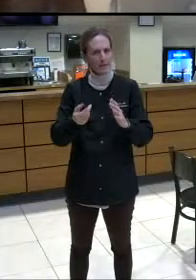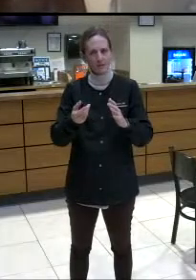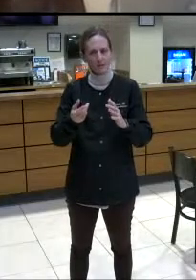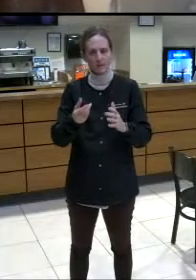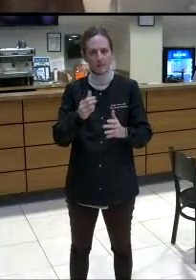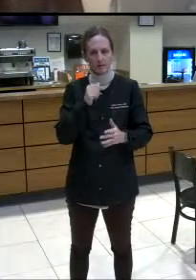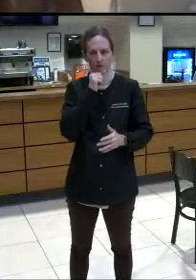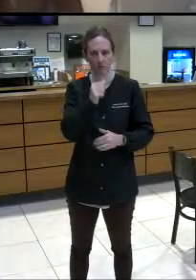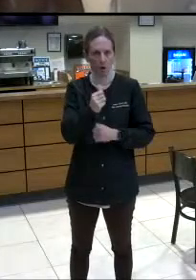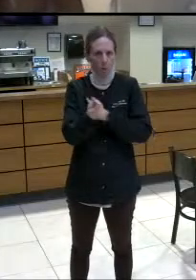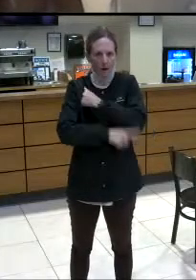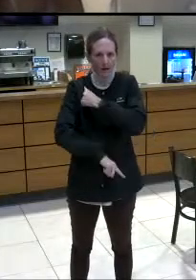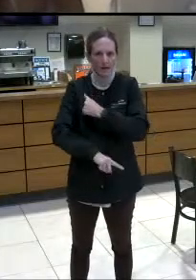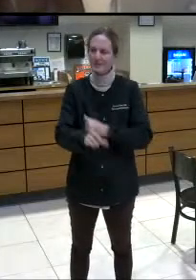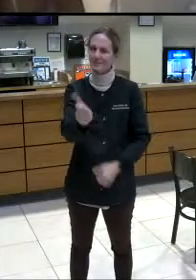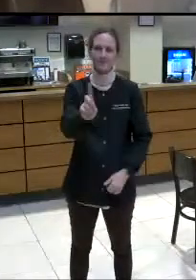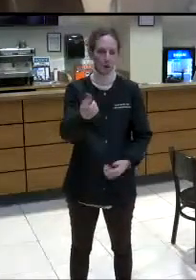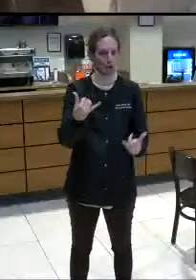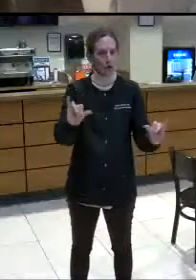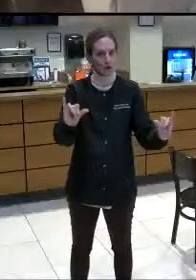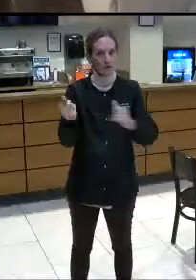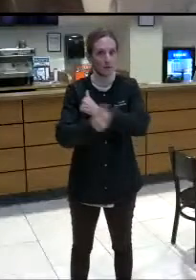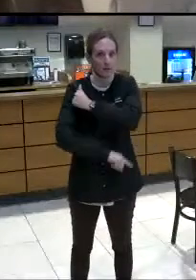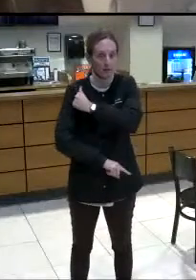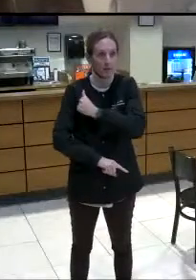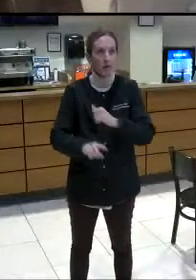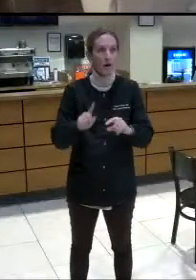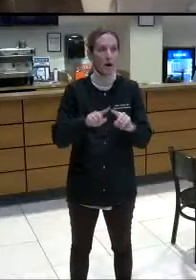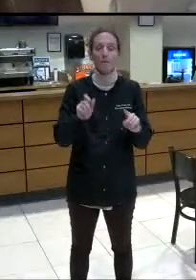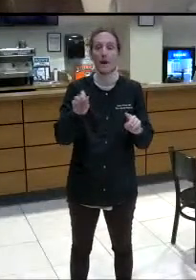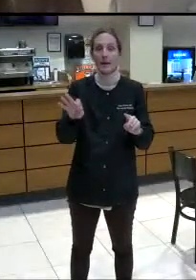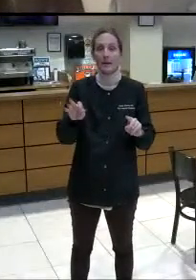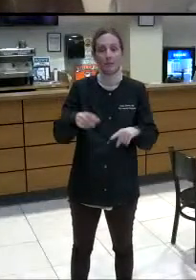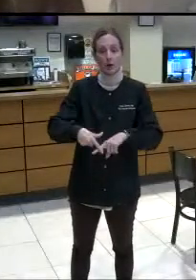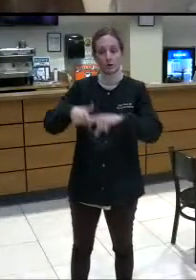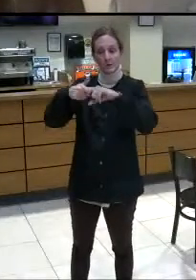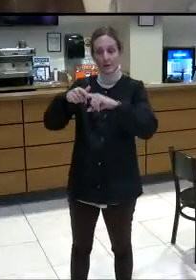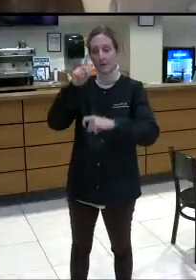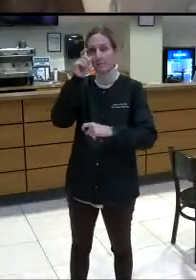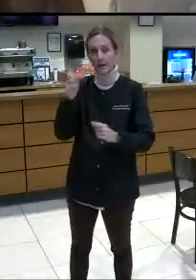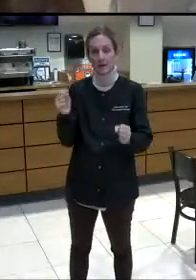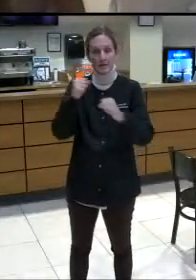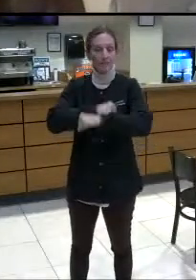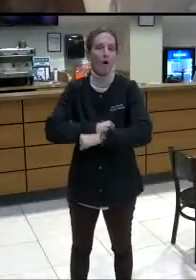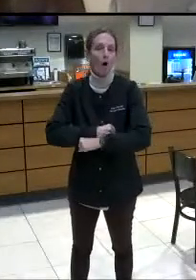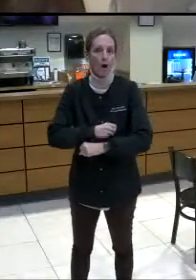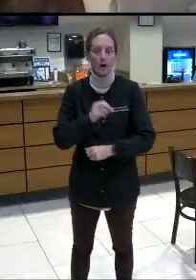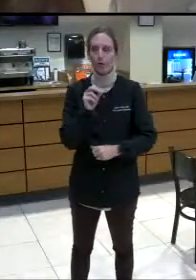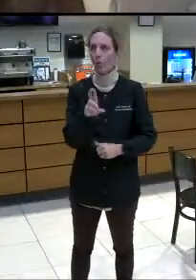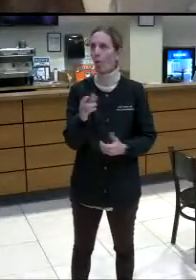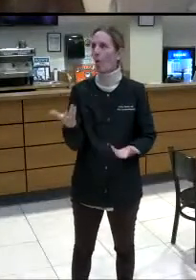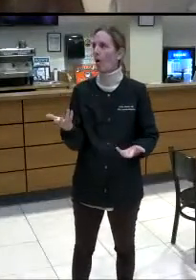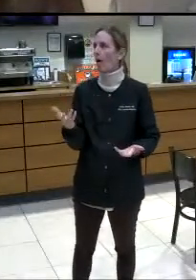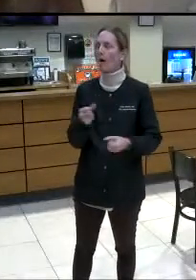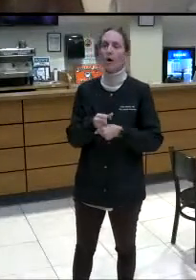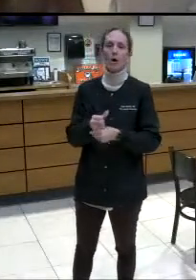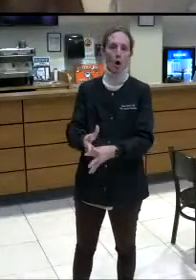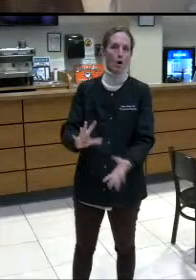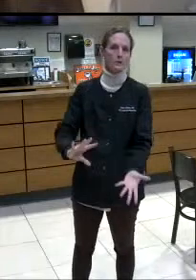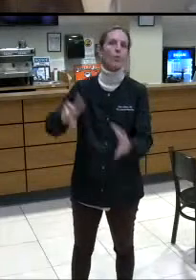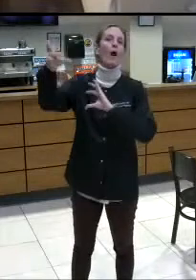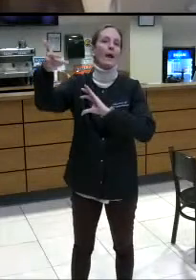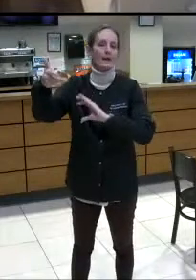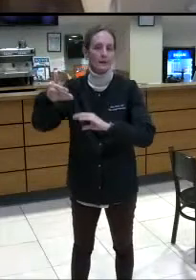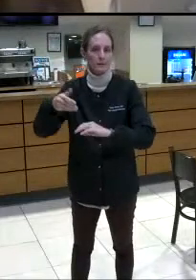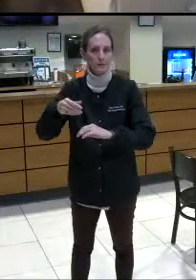going to get consequences, but if they're going to be suspended because they fought or created a riot in a school,